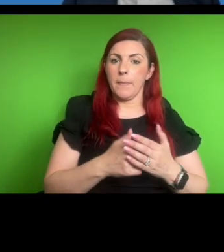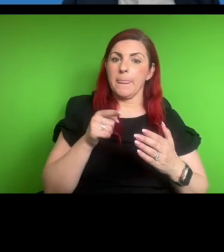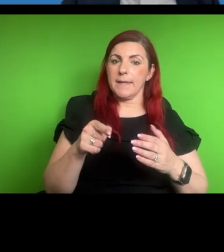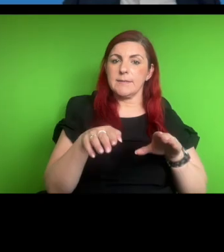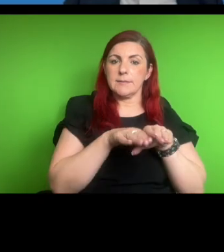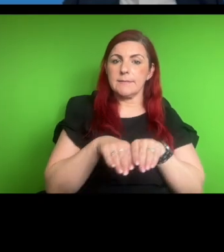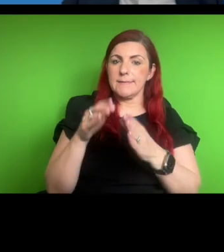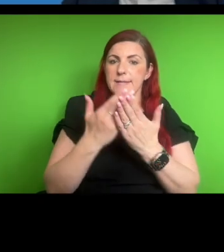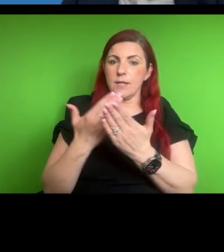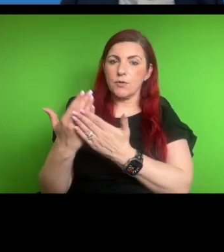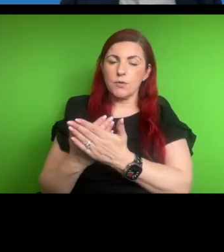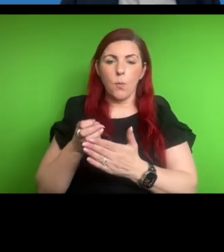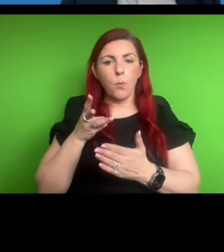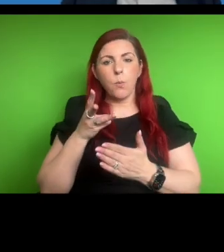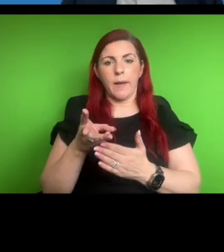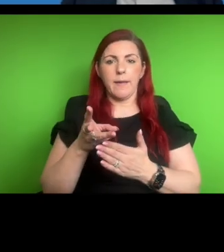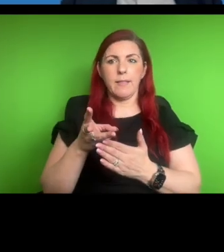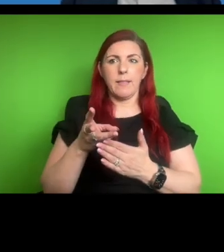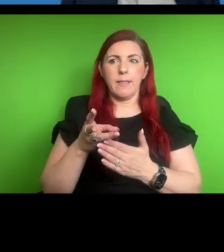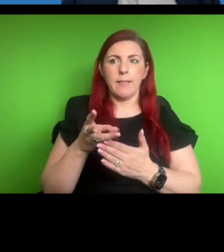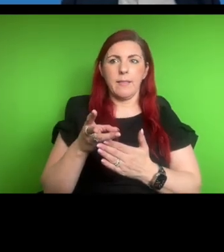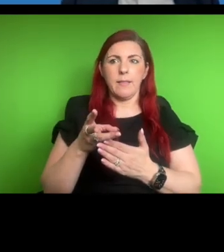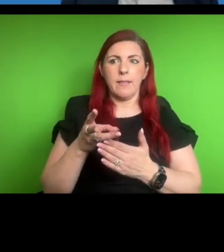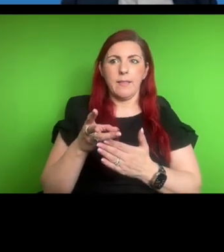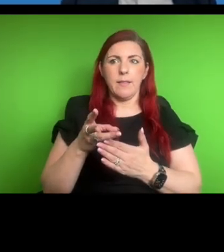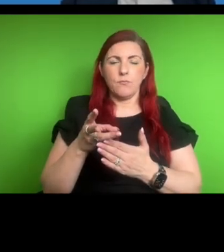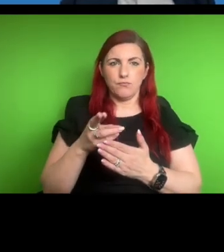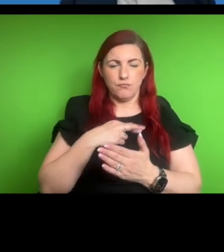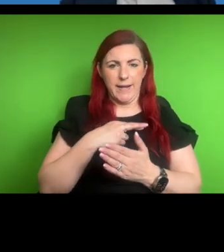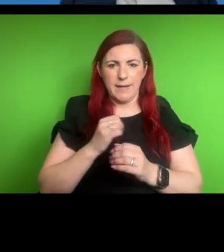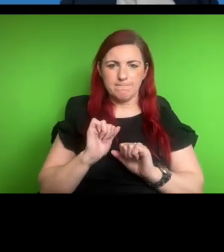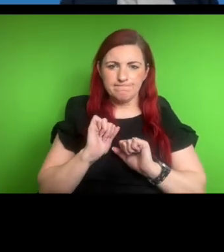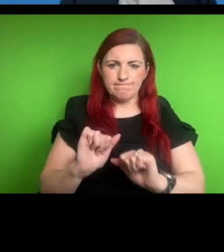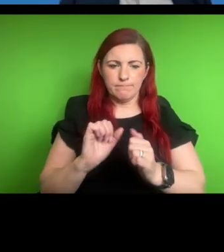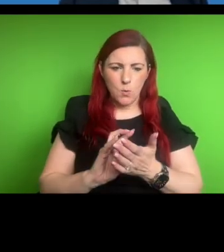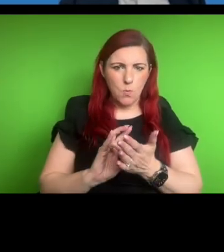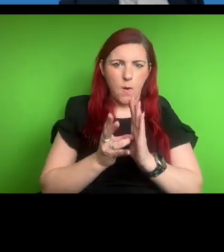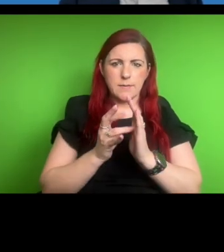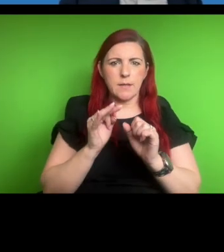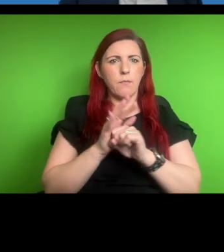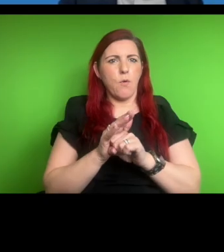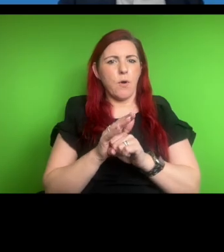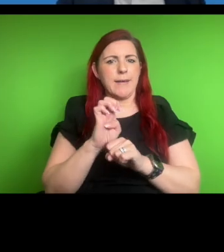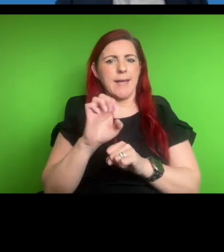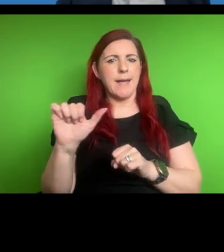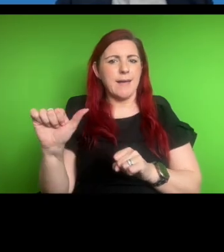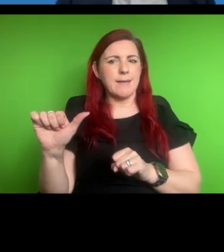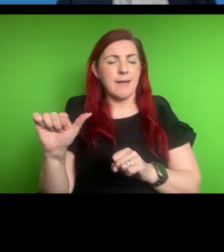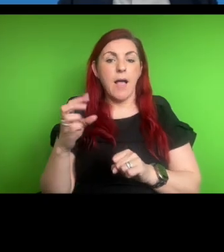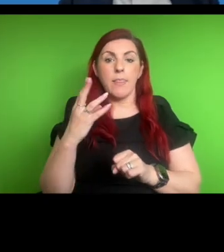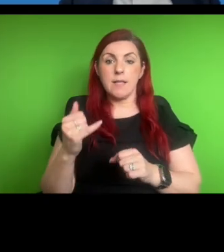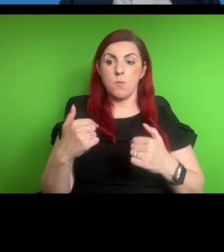on the bones of the European Accessibility Act, and that's why Comreg and other regulators